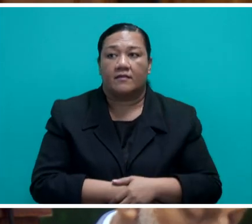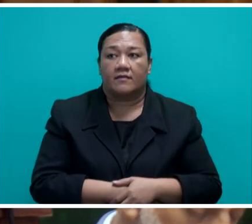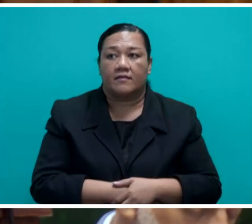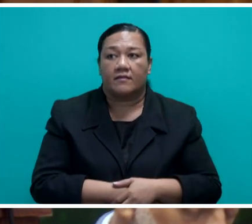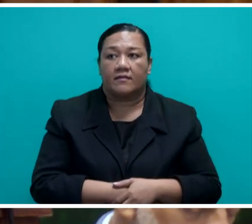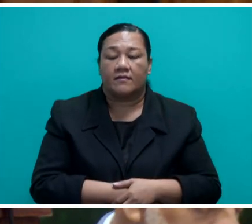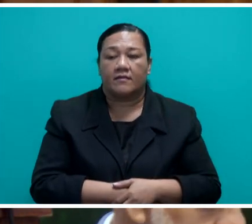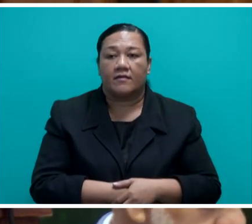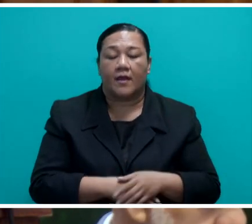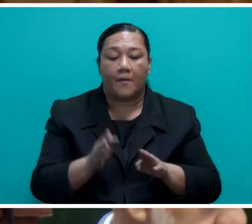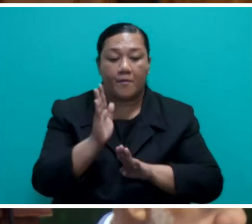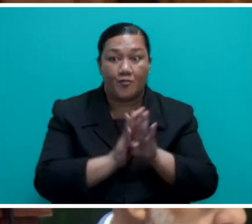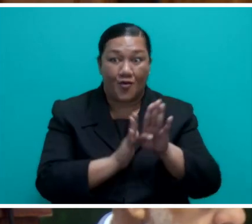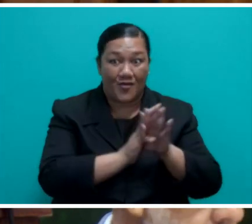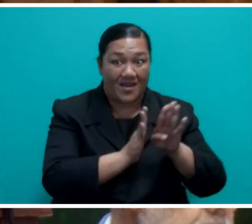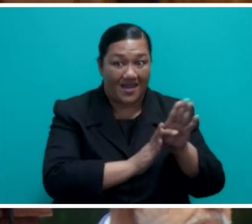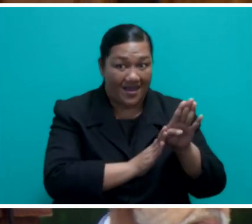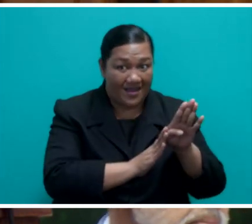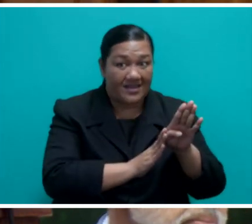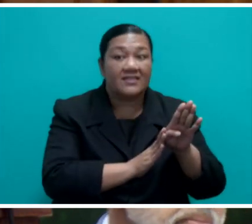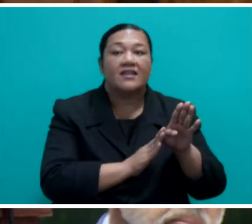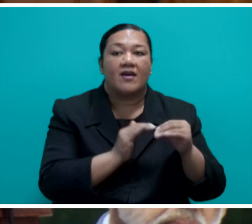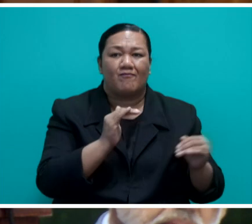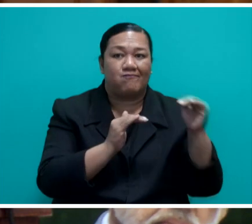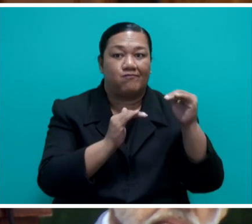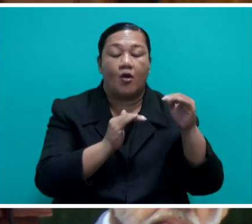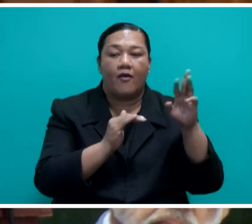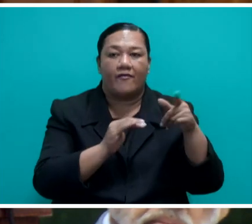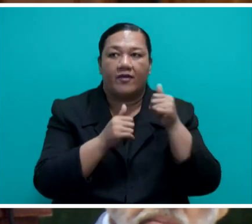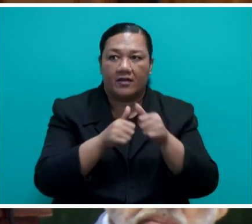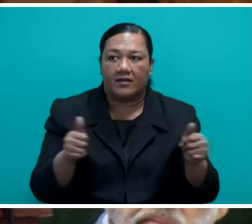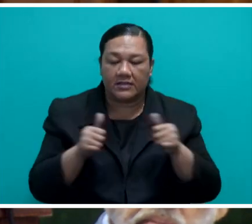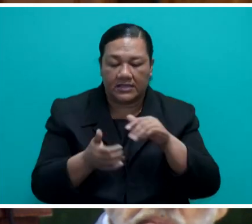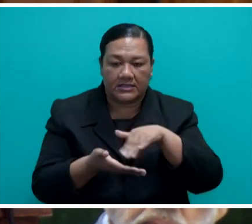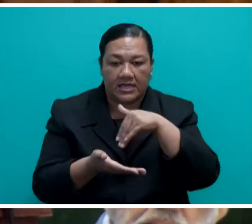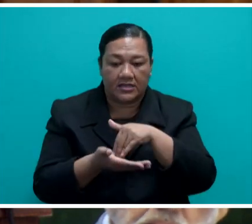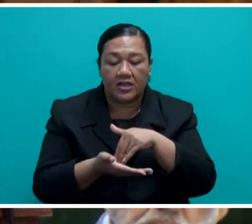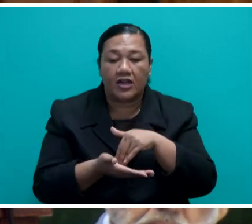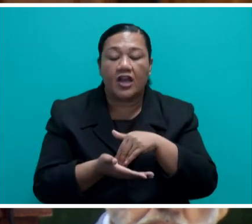progress of the drainage plans for farmers in the Western, Central and Northern Divisions